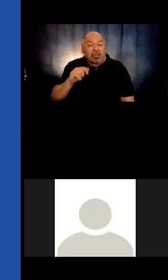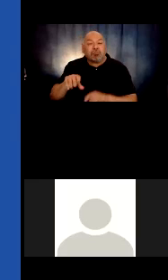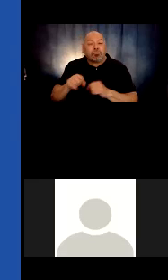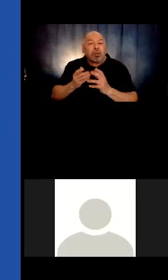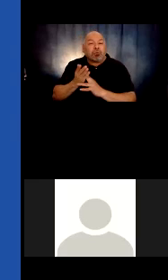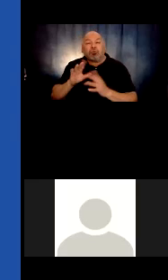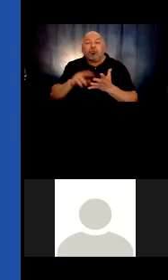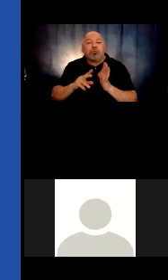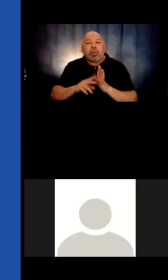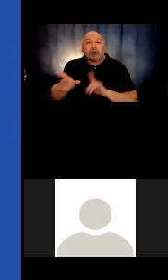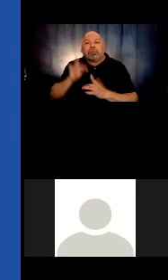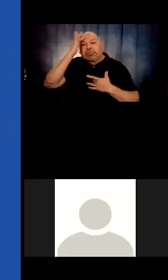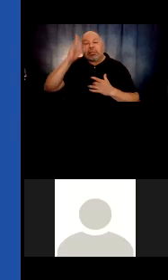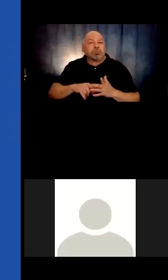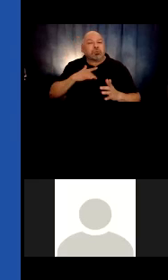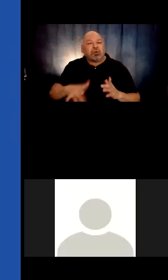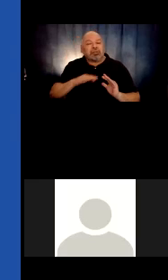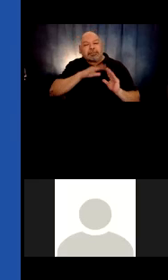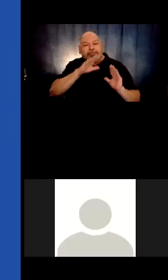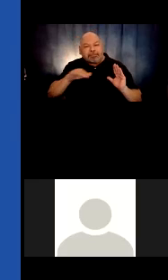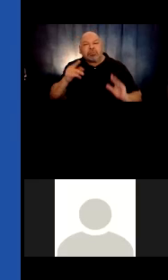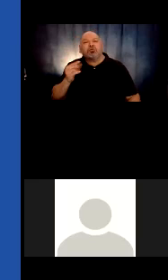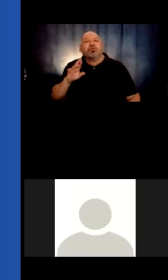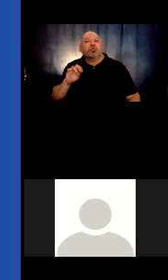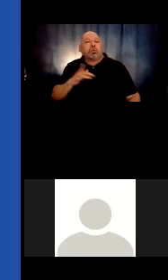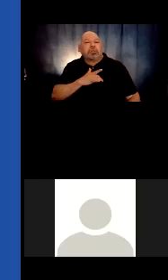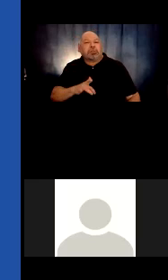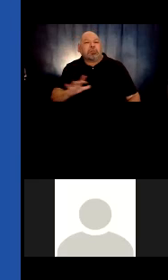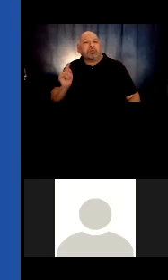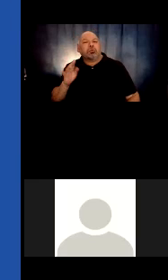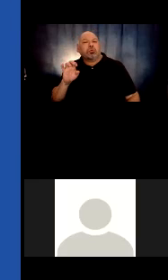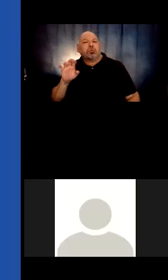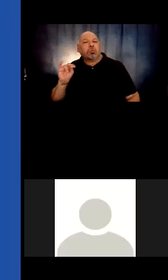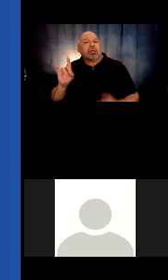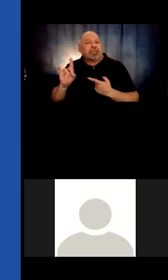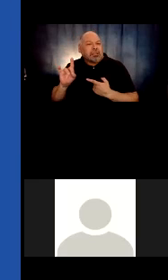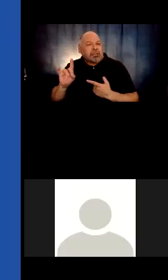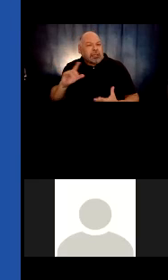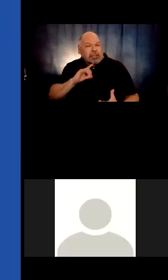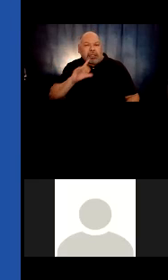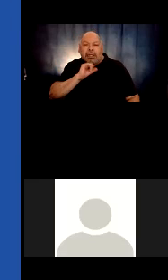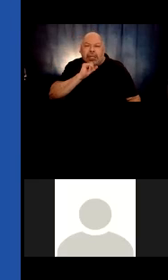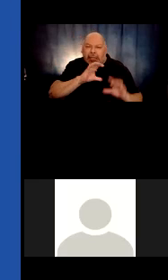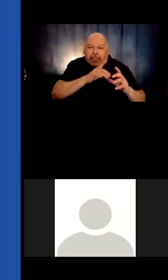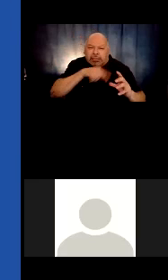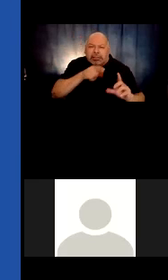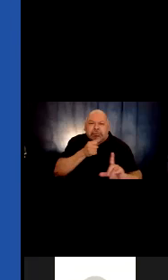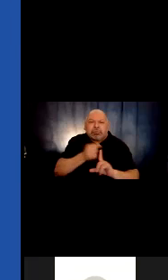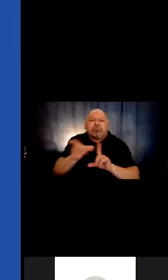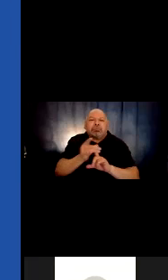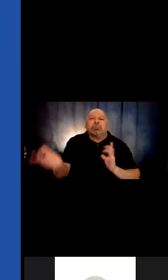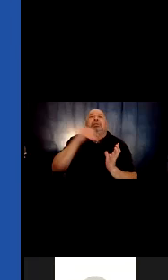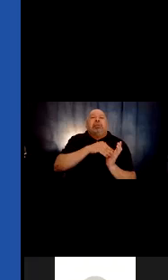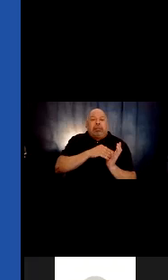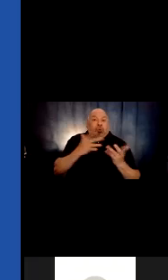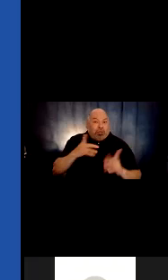there any trends that you're noticing within the groups in terms of age demographics, where they're